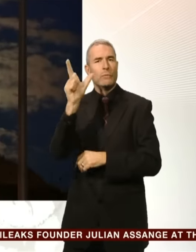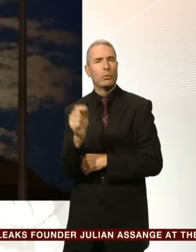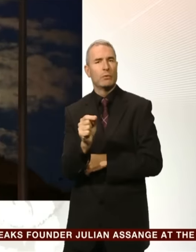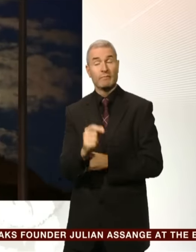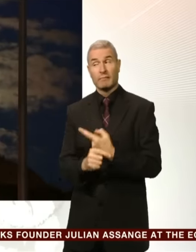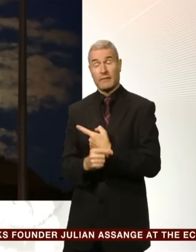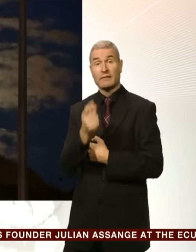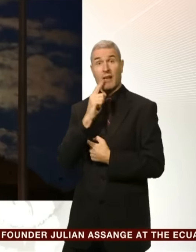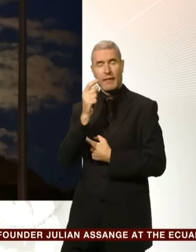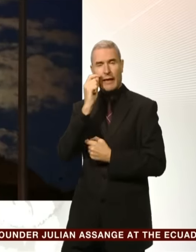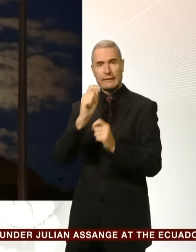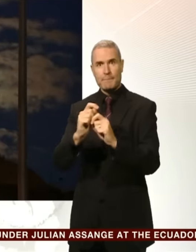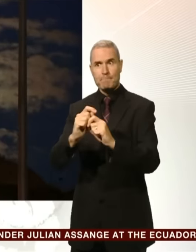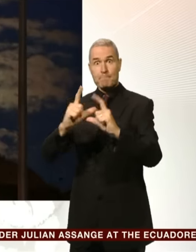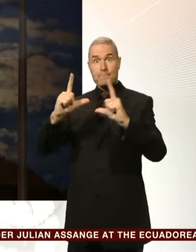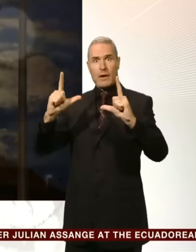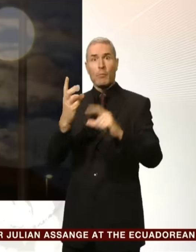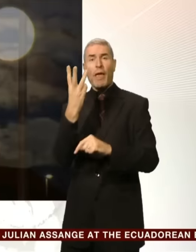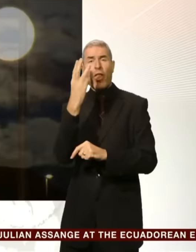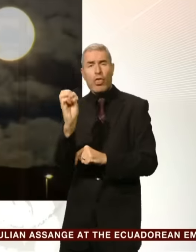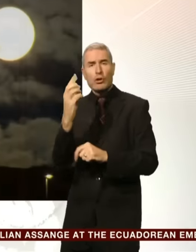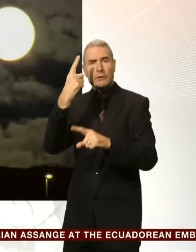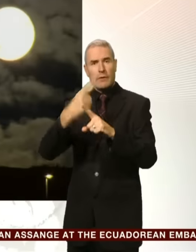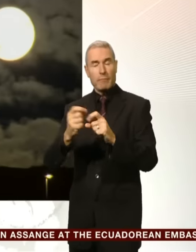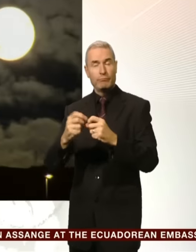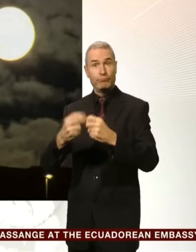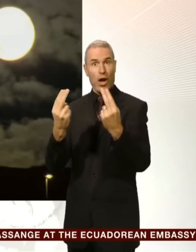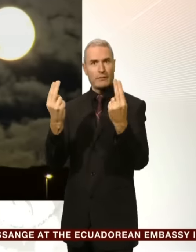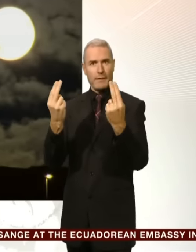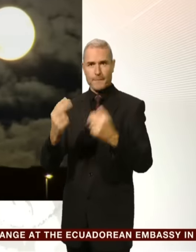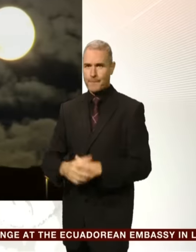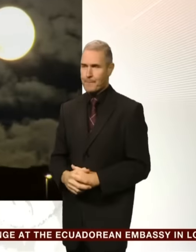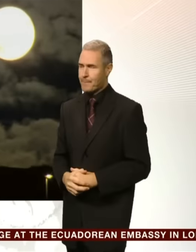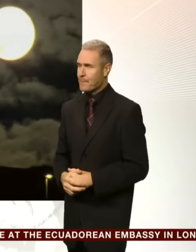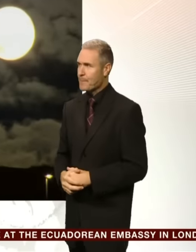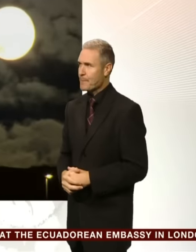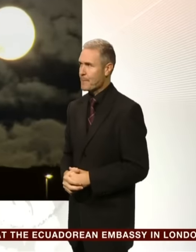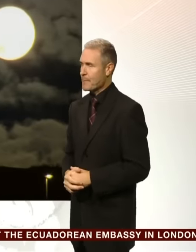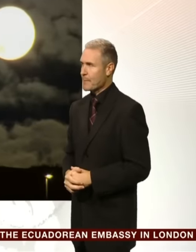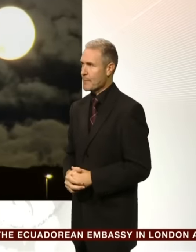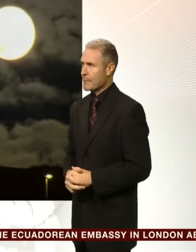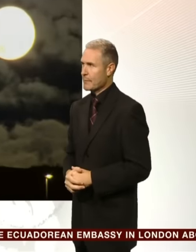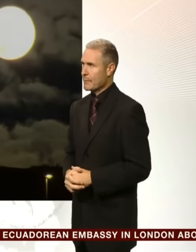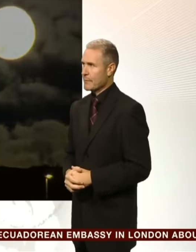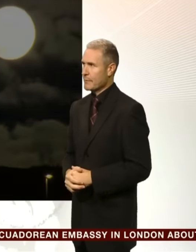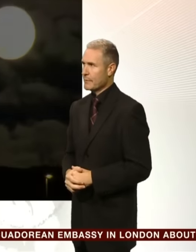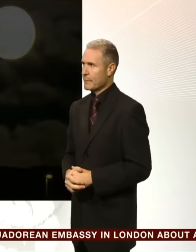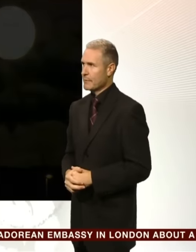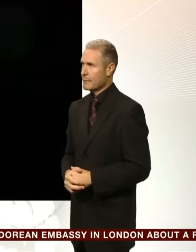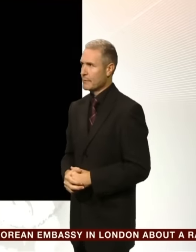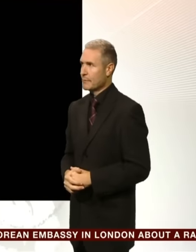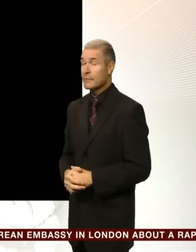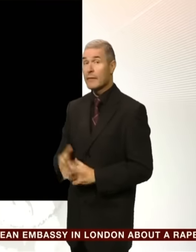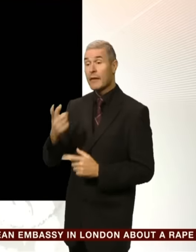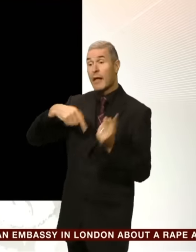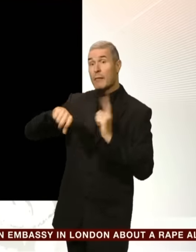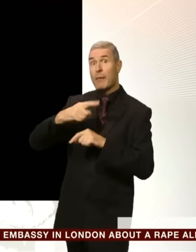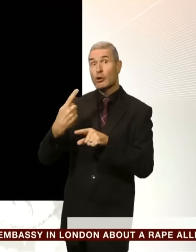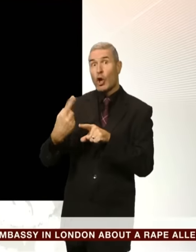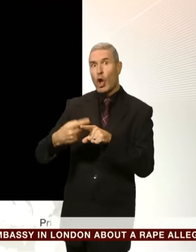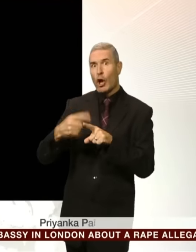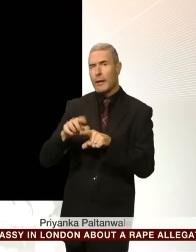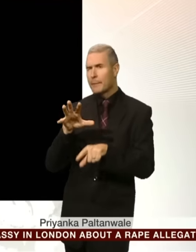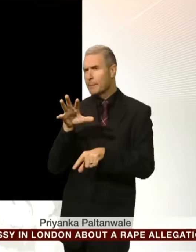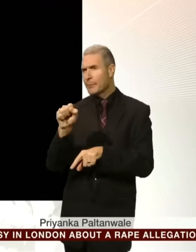scientists say it can appear larger and up to 30% brighter than when it's at its furthest point away. Many were treated to an early glimpse